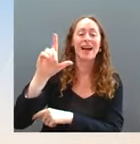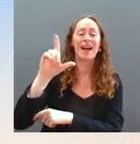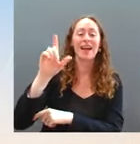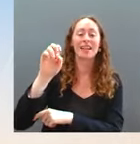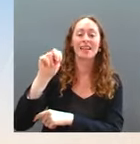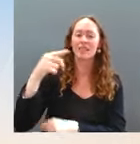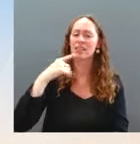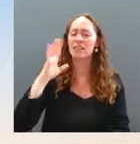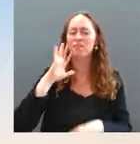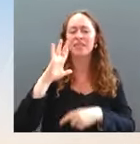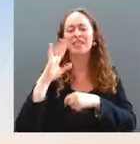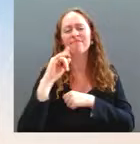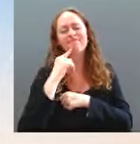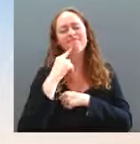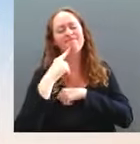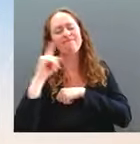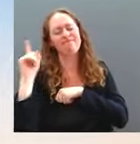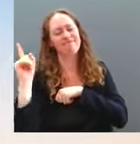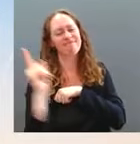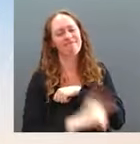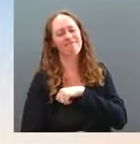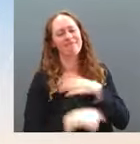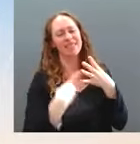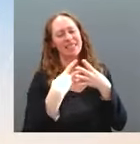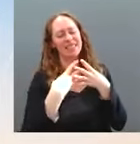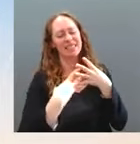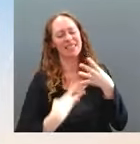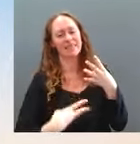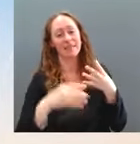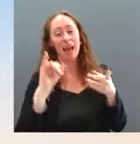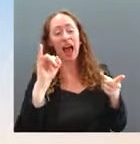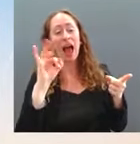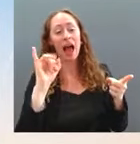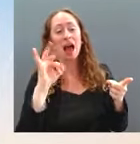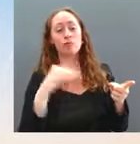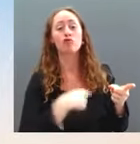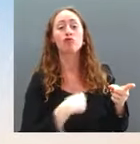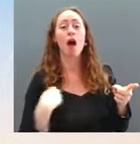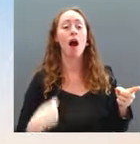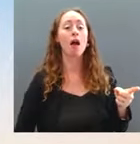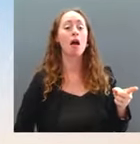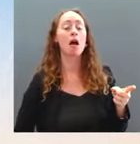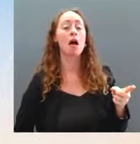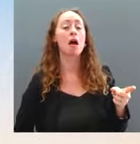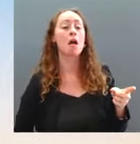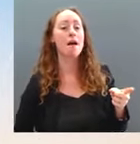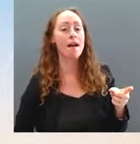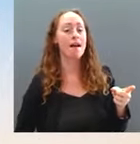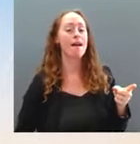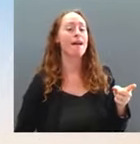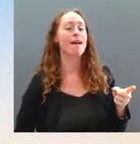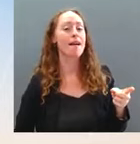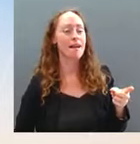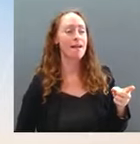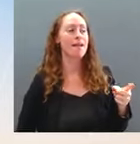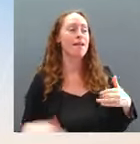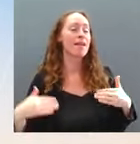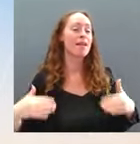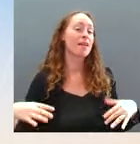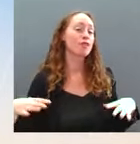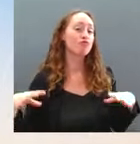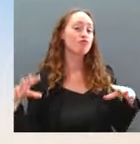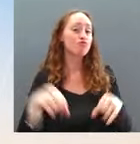a deterrent or not? Well, we have sanctioned China in the past, as you know, for human rights abuses, and we have sanctioned a range of